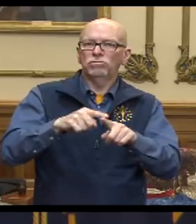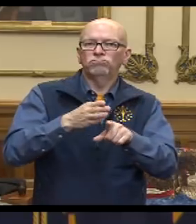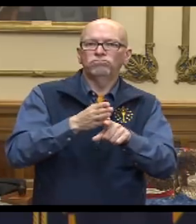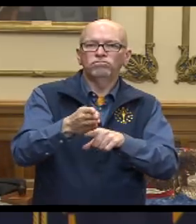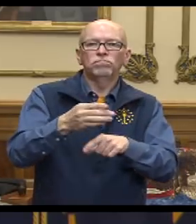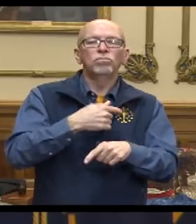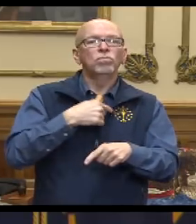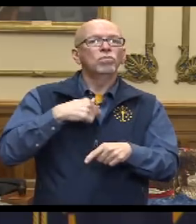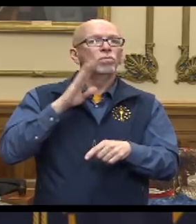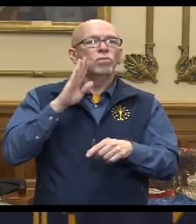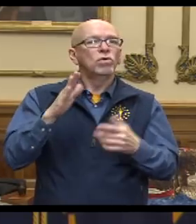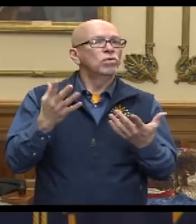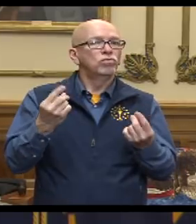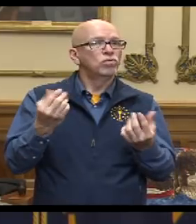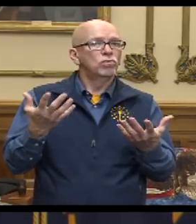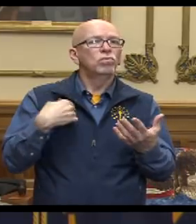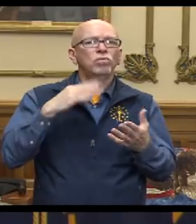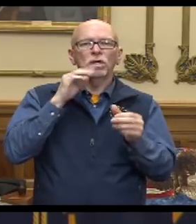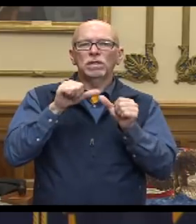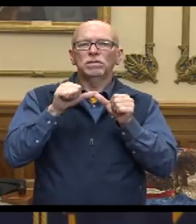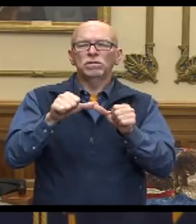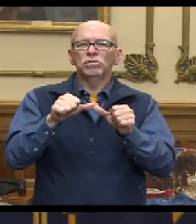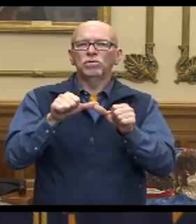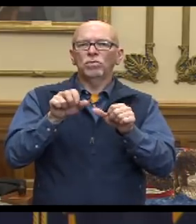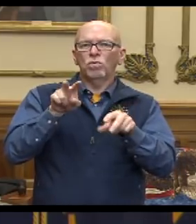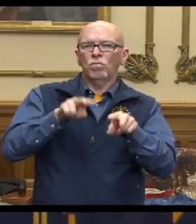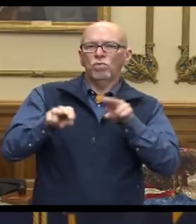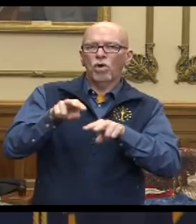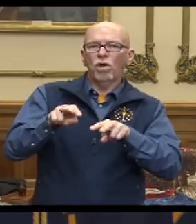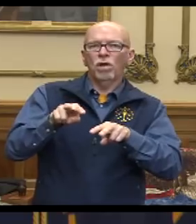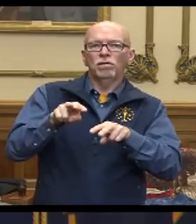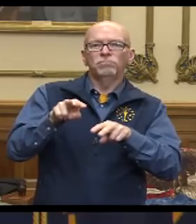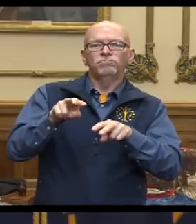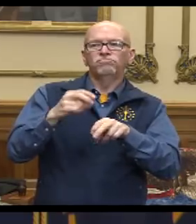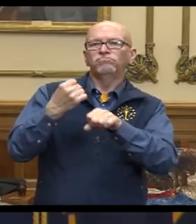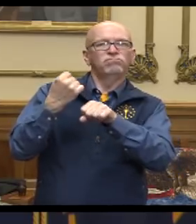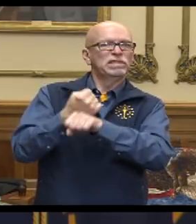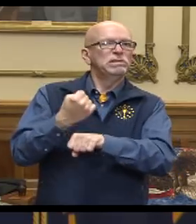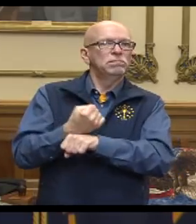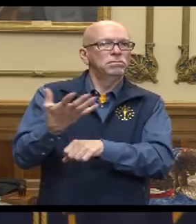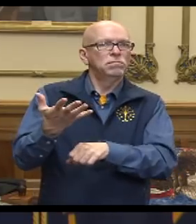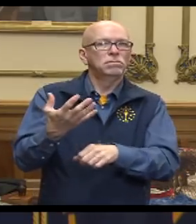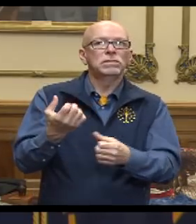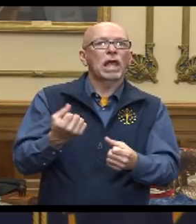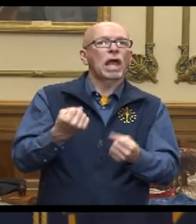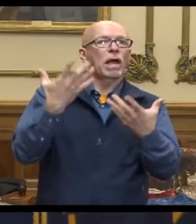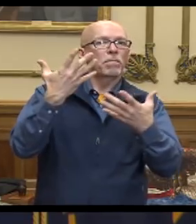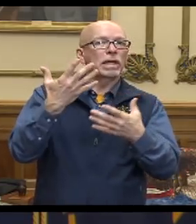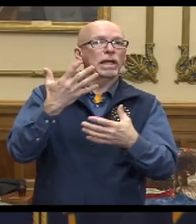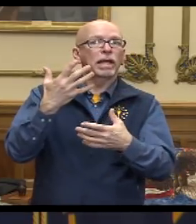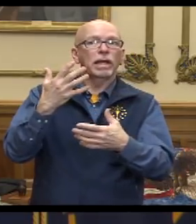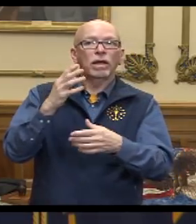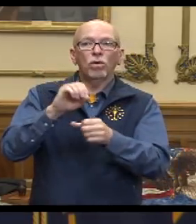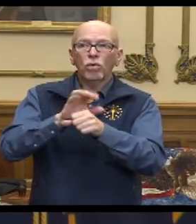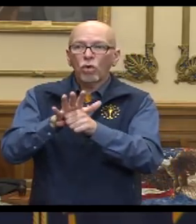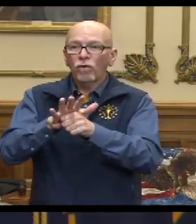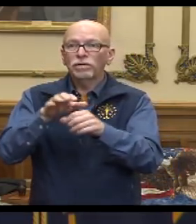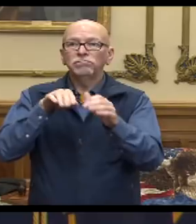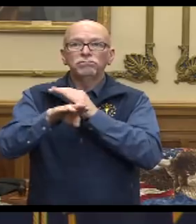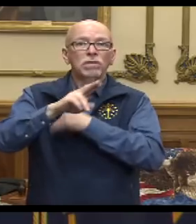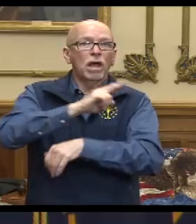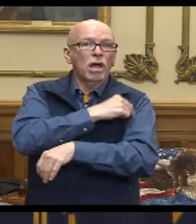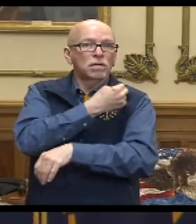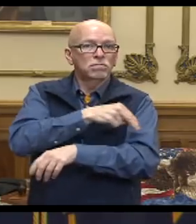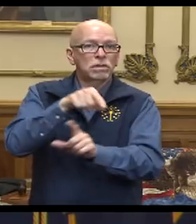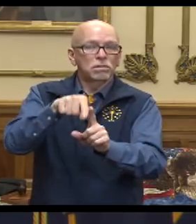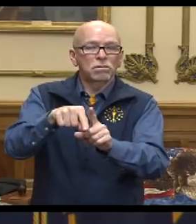will continue to watch our number of hospitalized COVID-19 patients, make sure they're